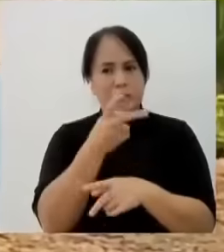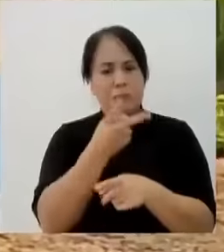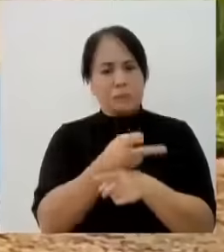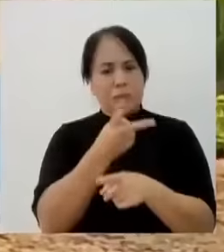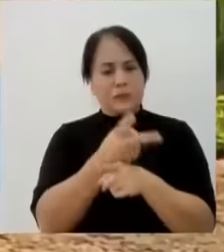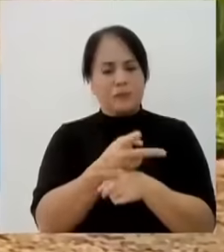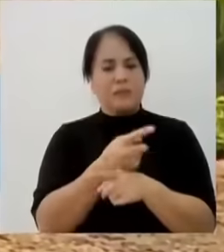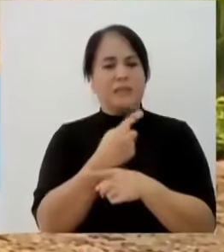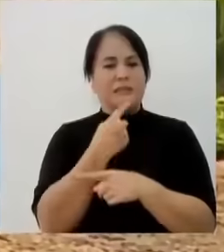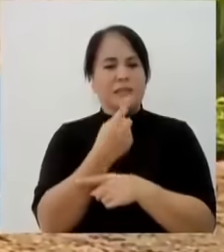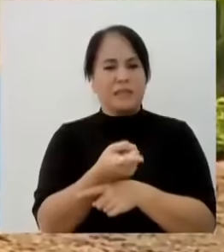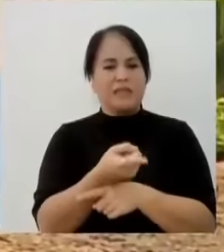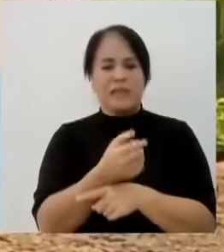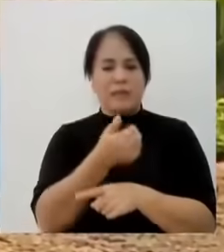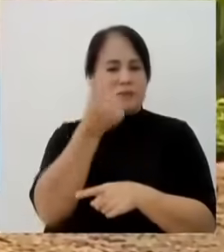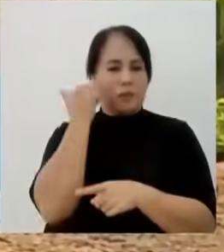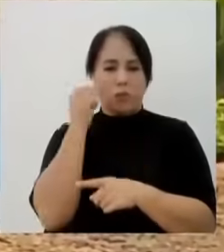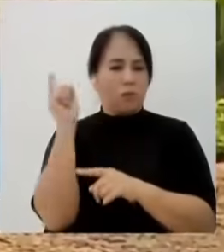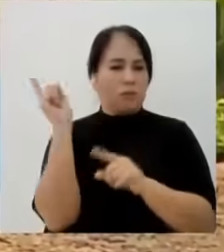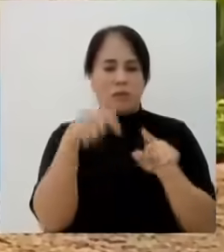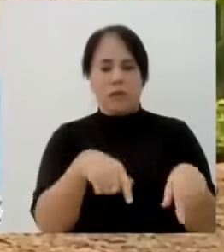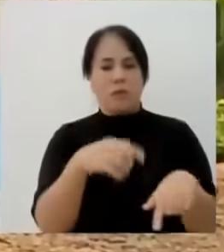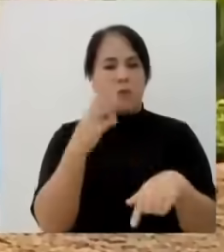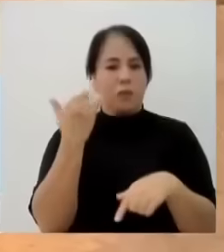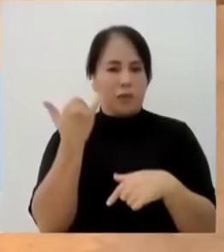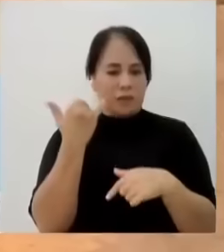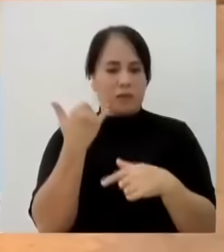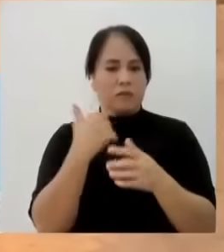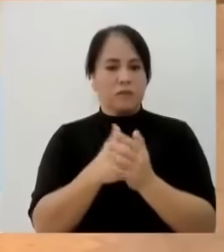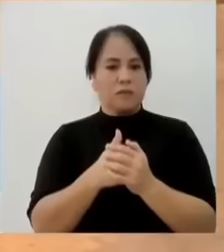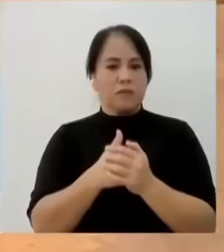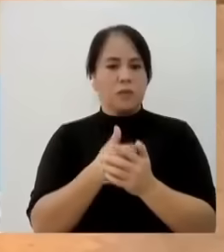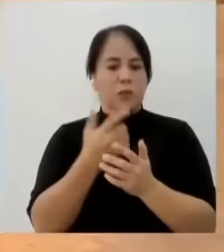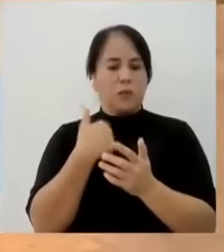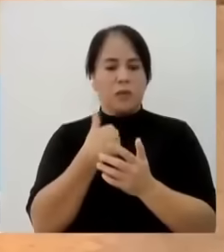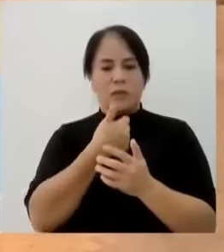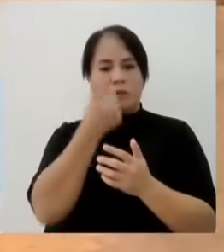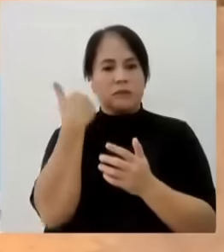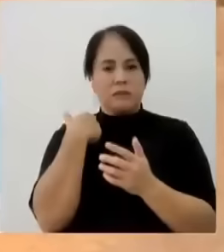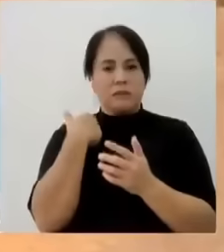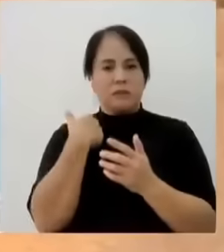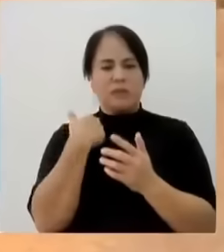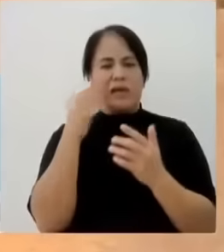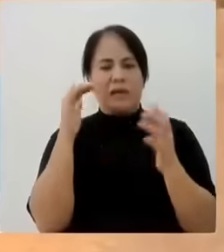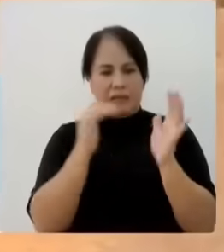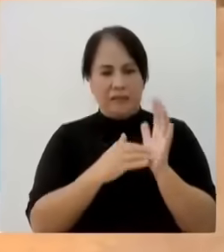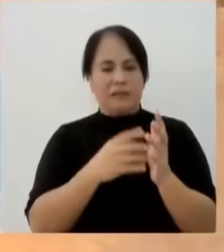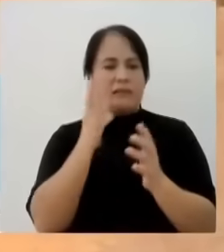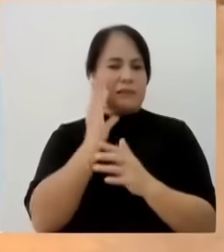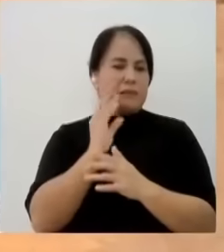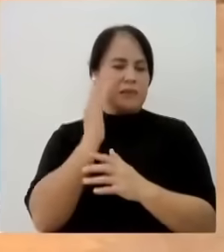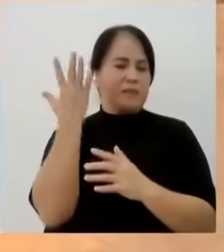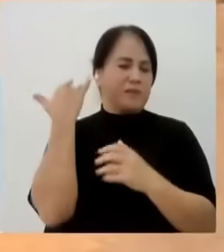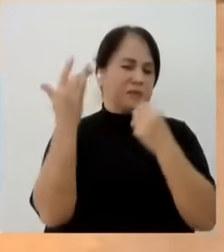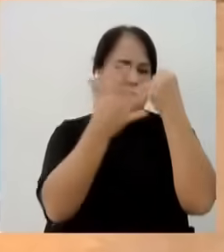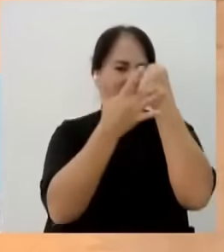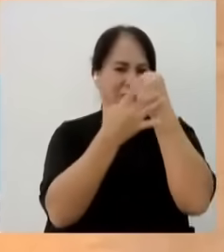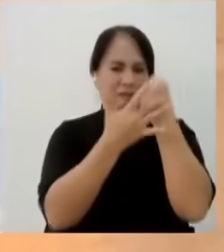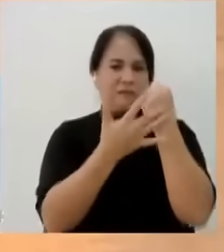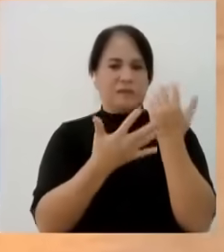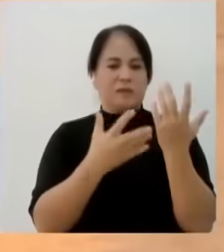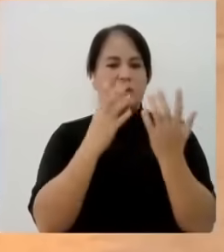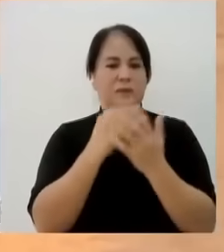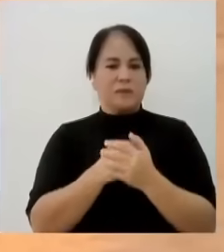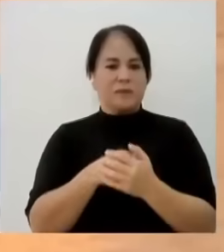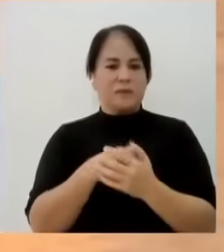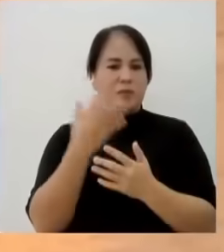said that they didn't want to come back here because they don't want to relive and experience the same trauma that they underwent when